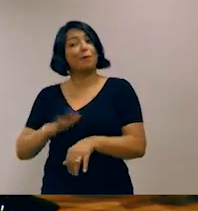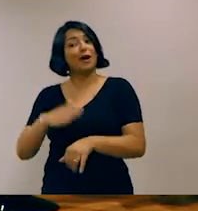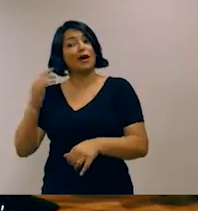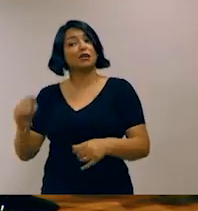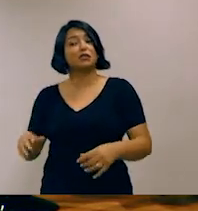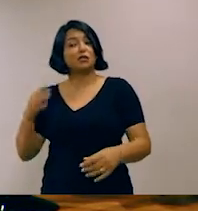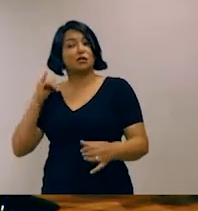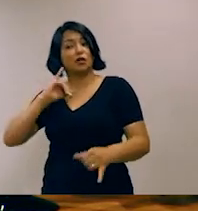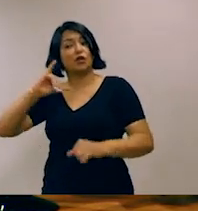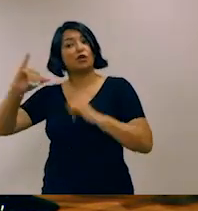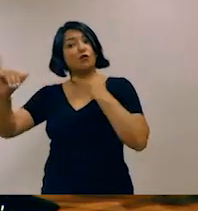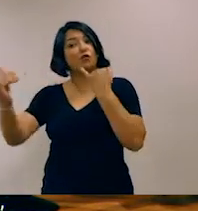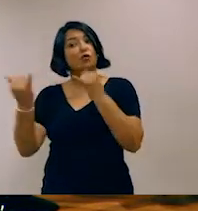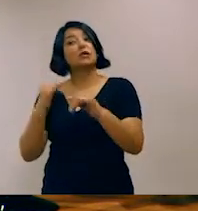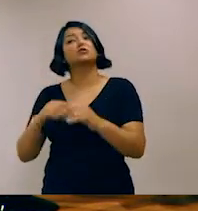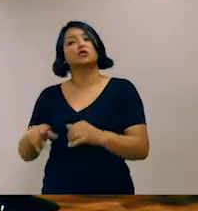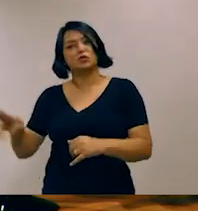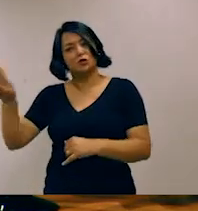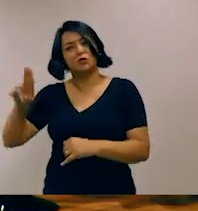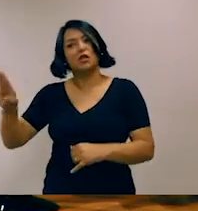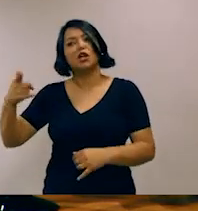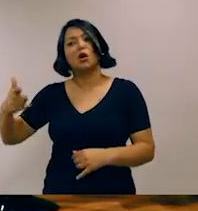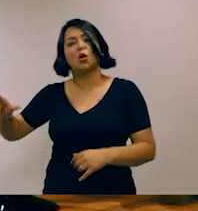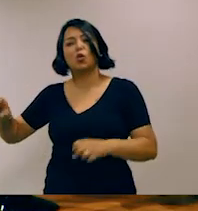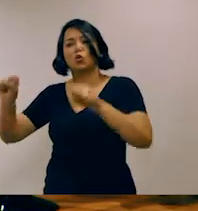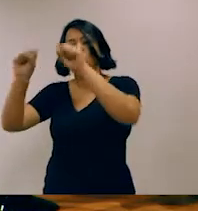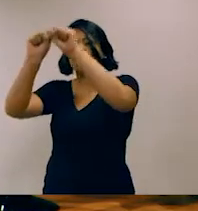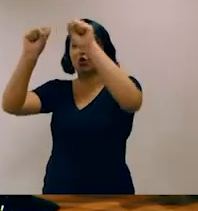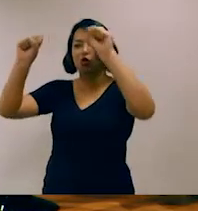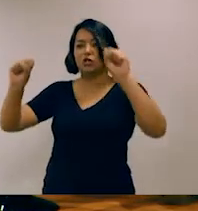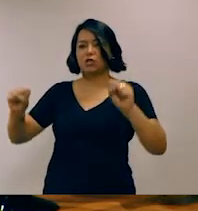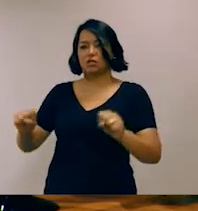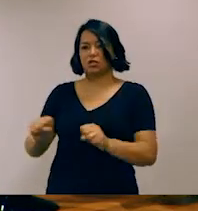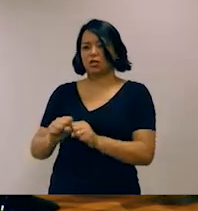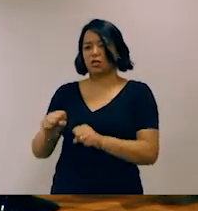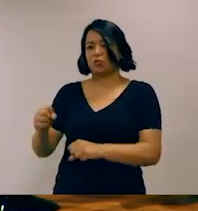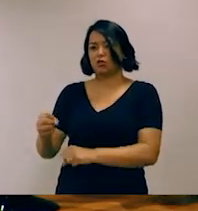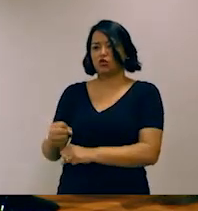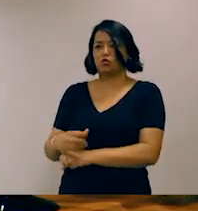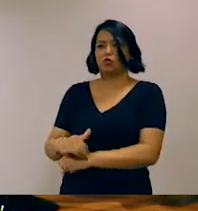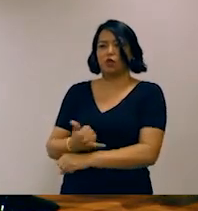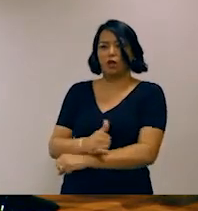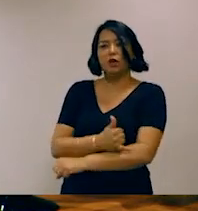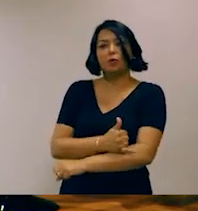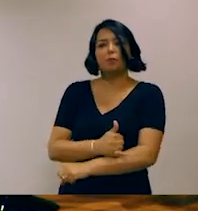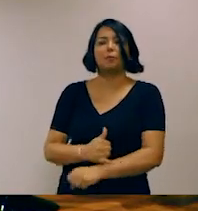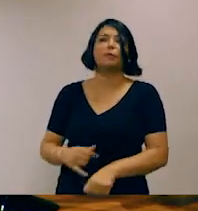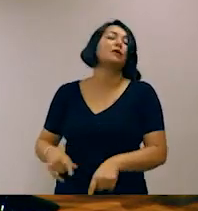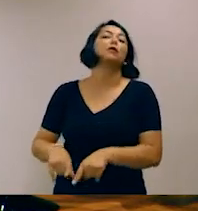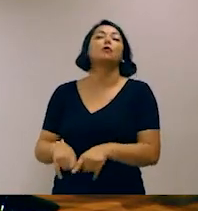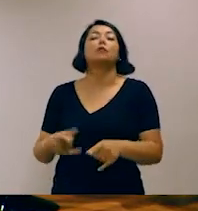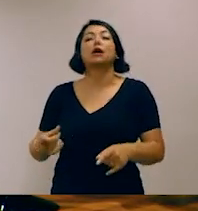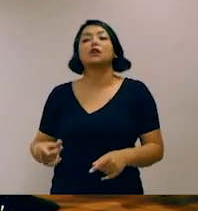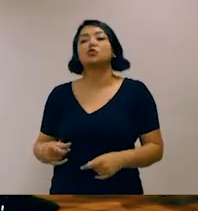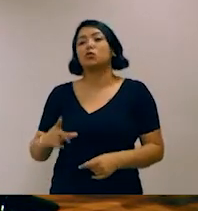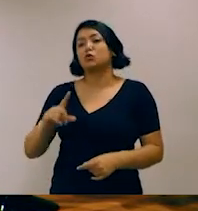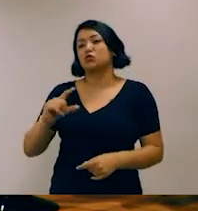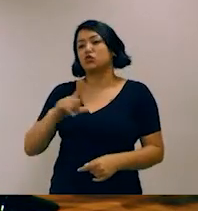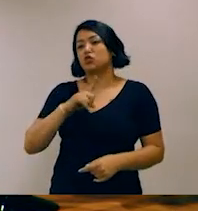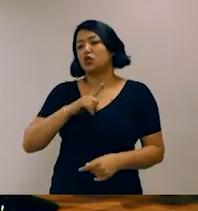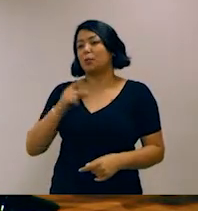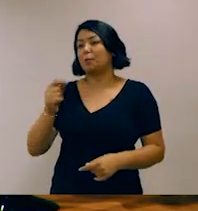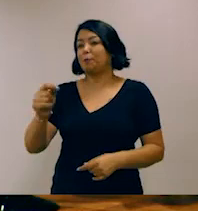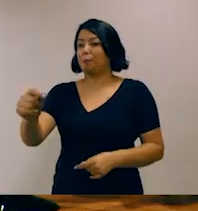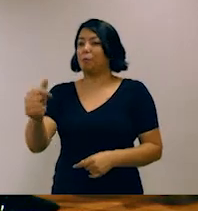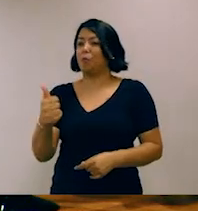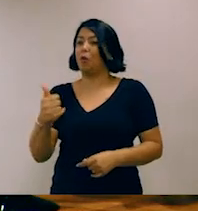more data to work on, maybe I would really try another model, but within the project, since the